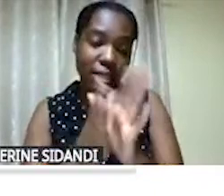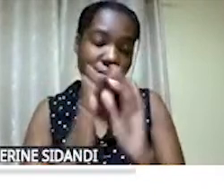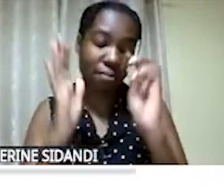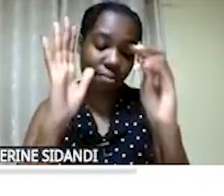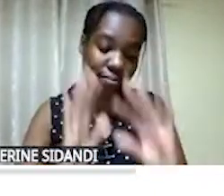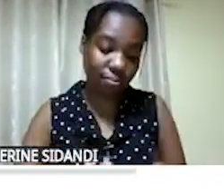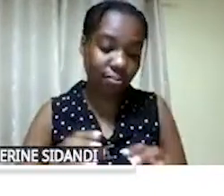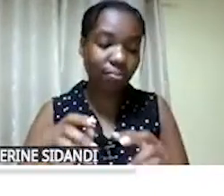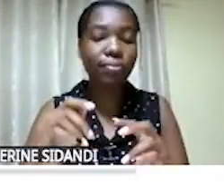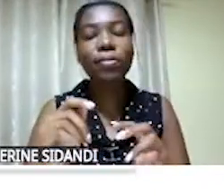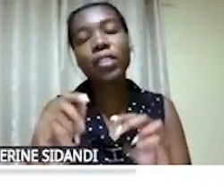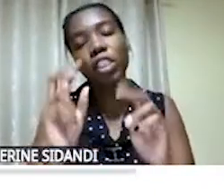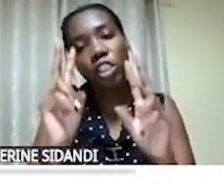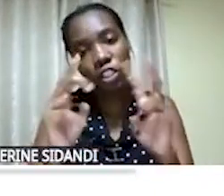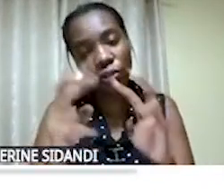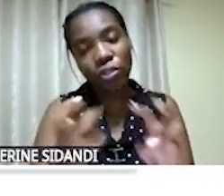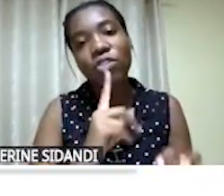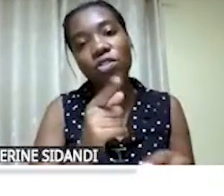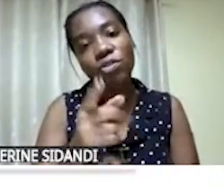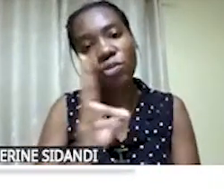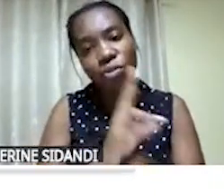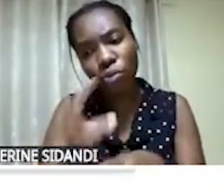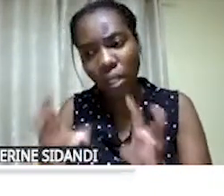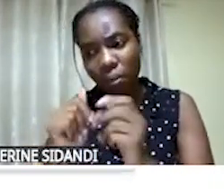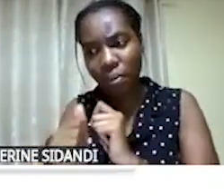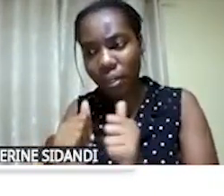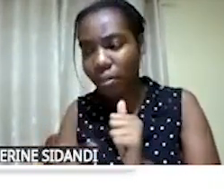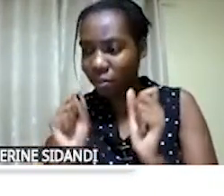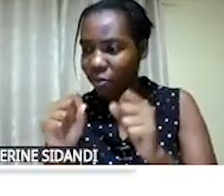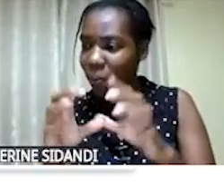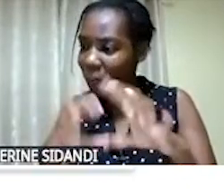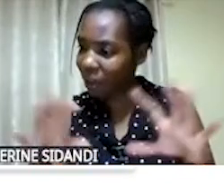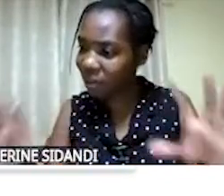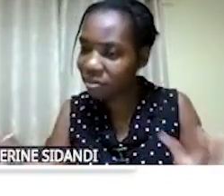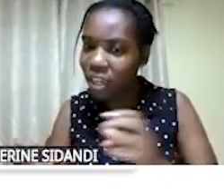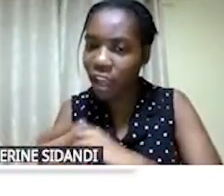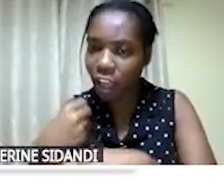your strategy, whether it is in marketing, operations, everywhere. Yeah.